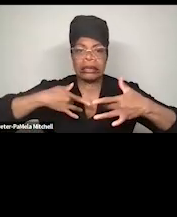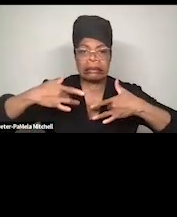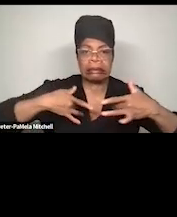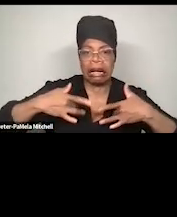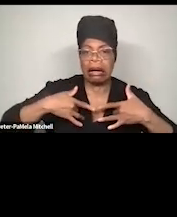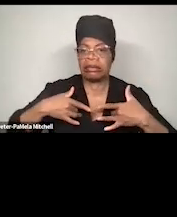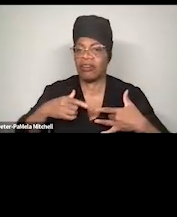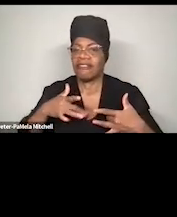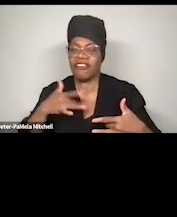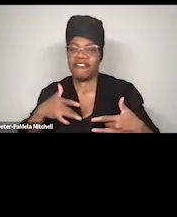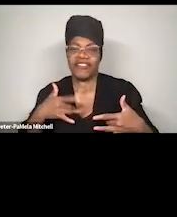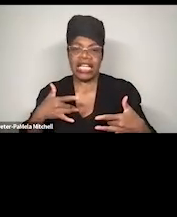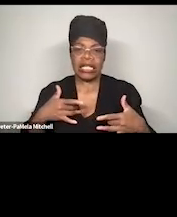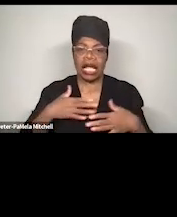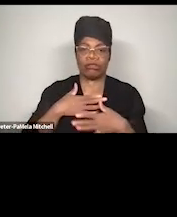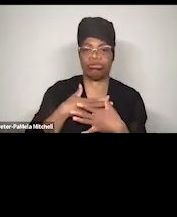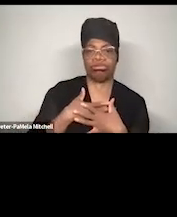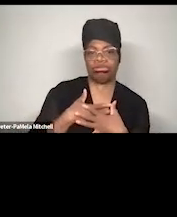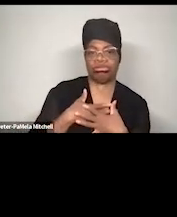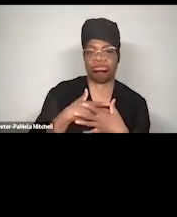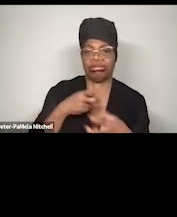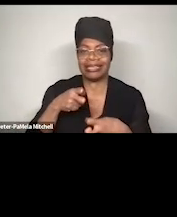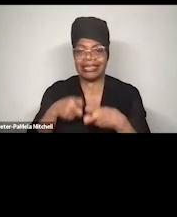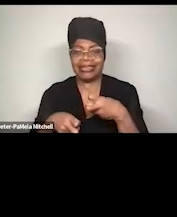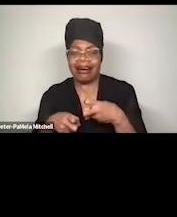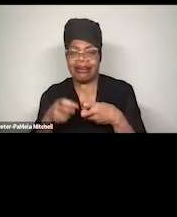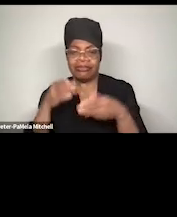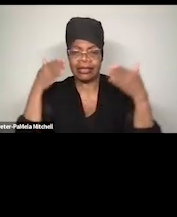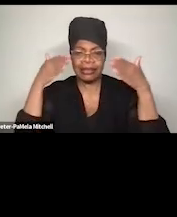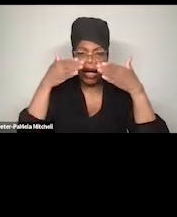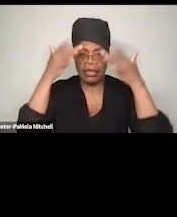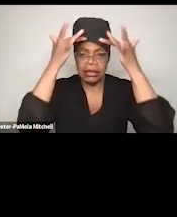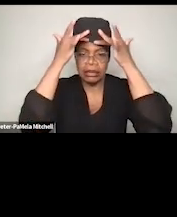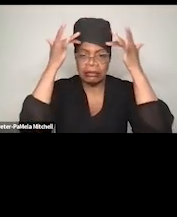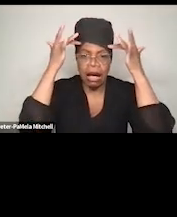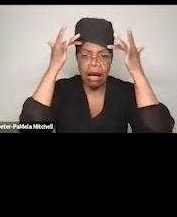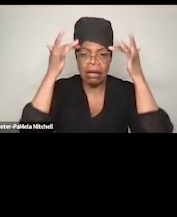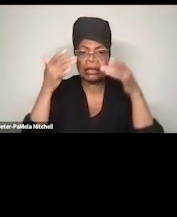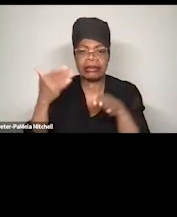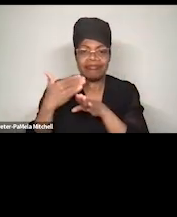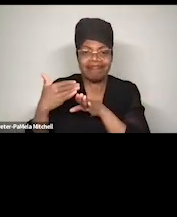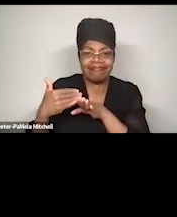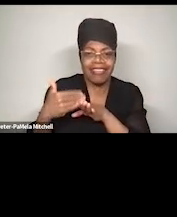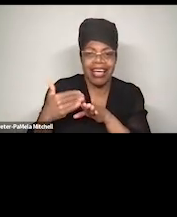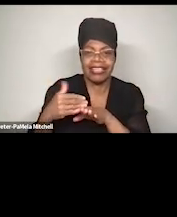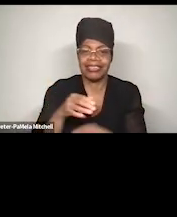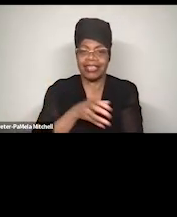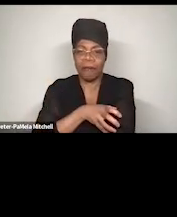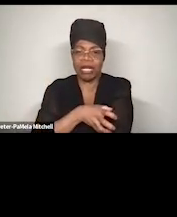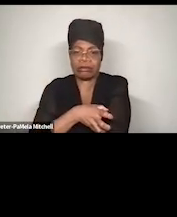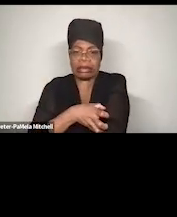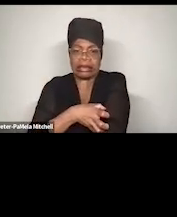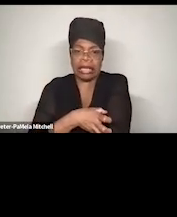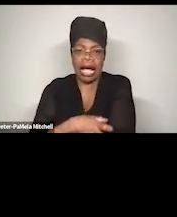easily fatigued, difficulty concentrating, mind going blank, irritability, muscle tension,